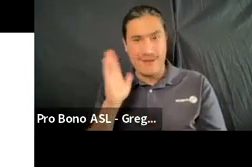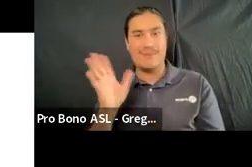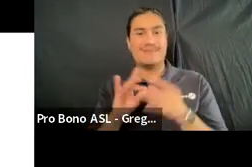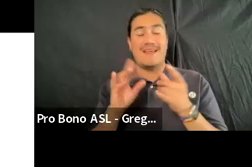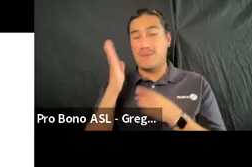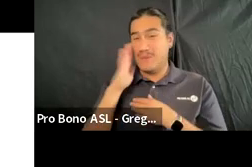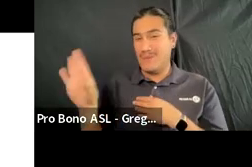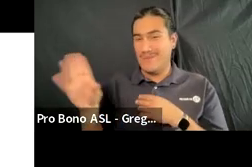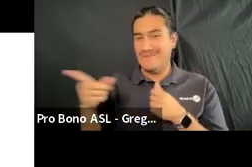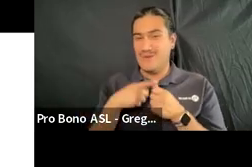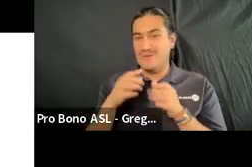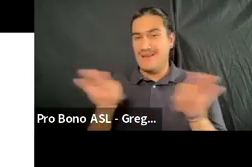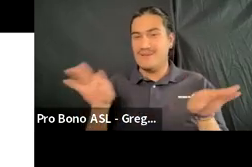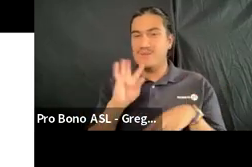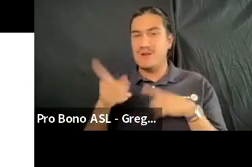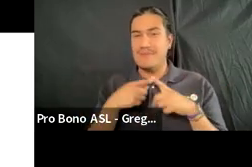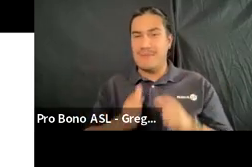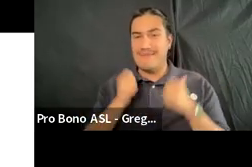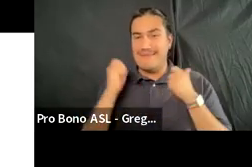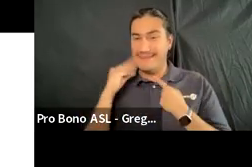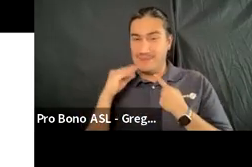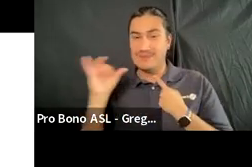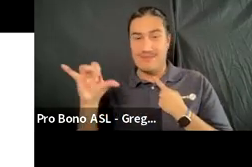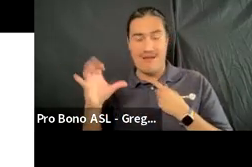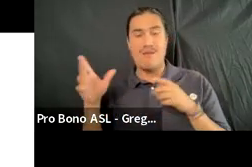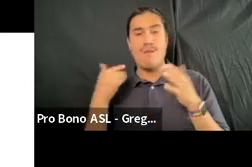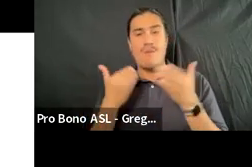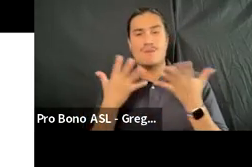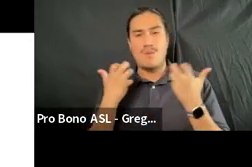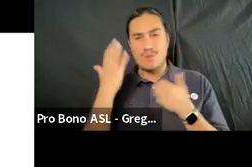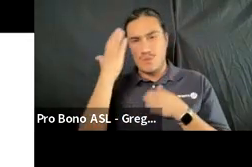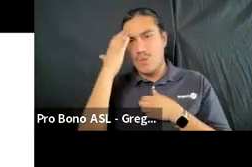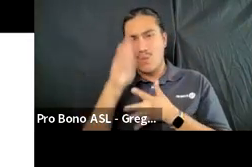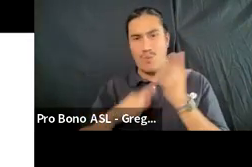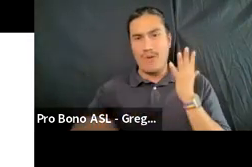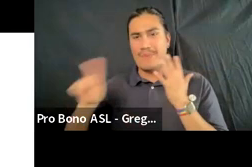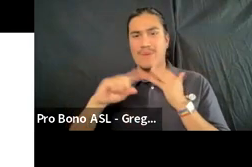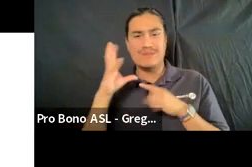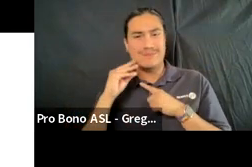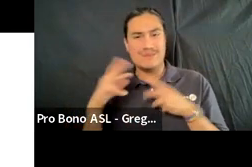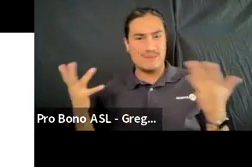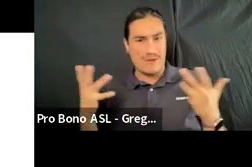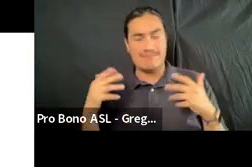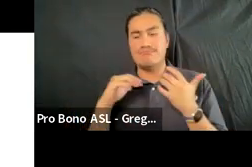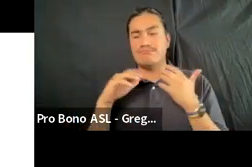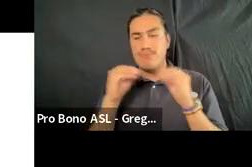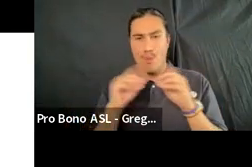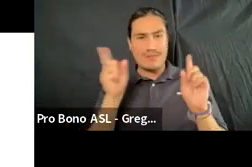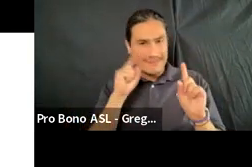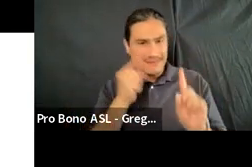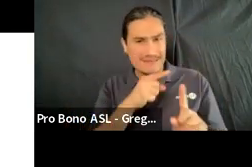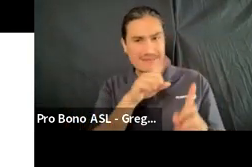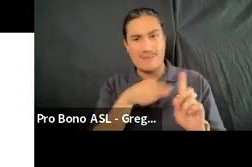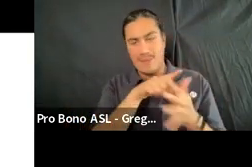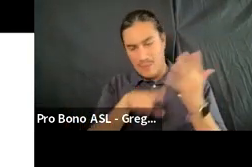know, your first line, you talked about lived experiences, right? I almost wanted to know like what those experiences are. Like, how can we even get more specific about that? You know, what's